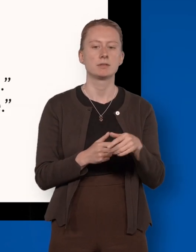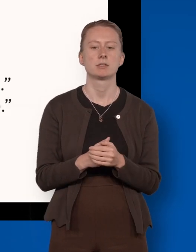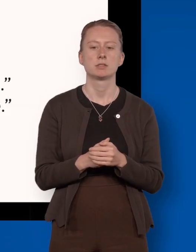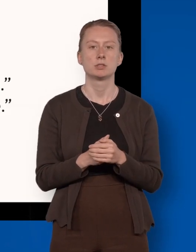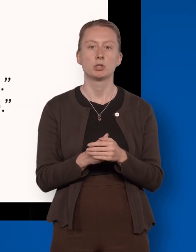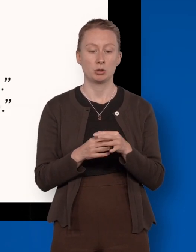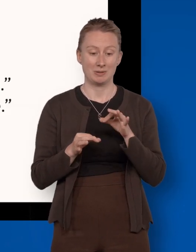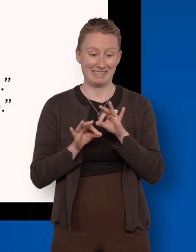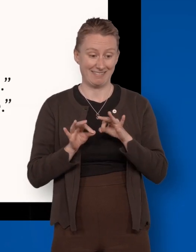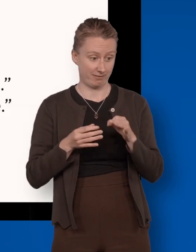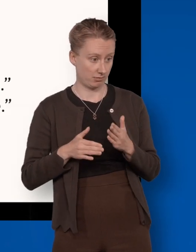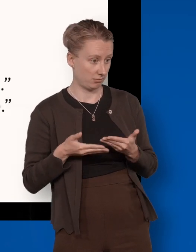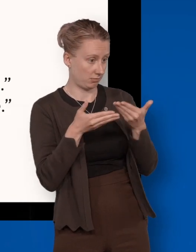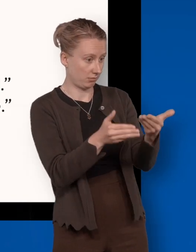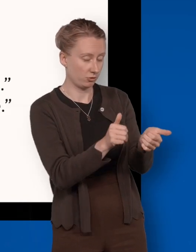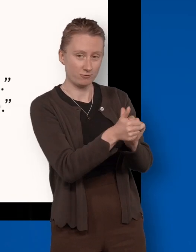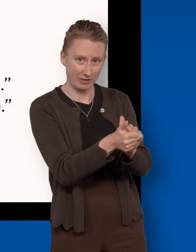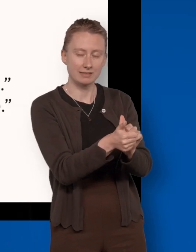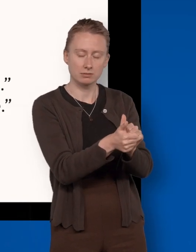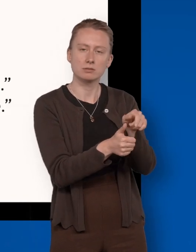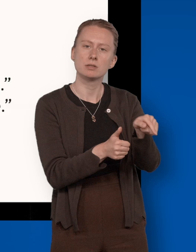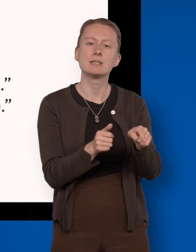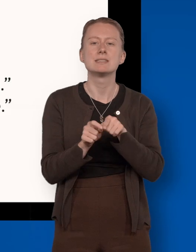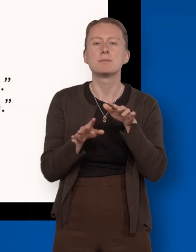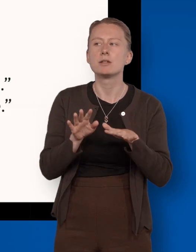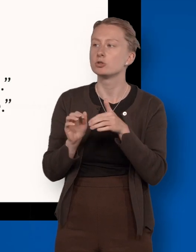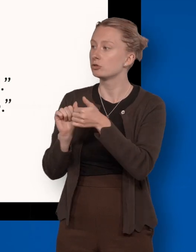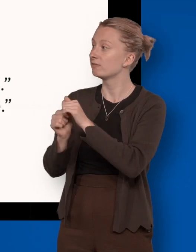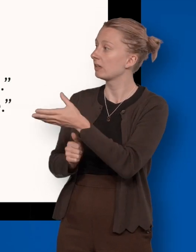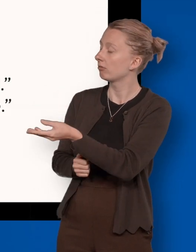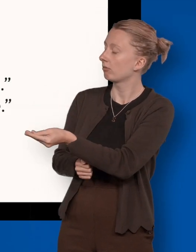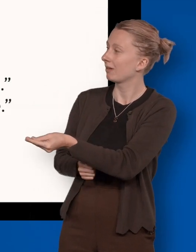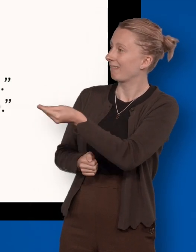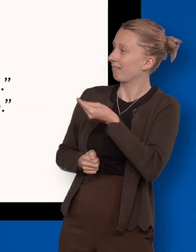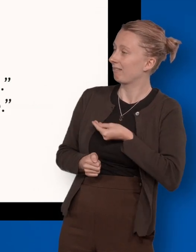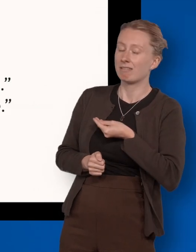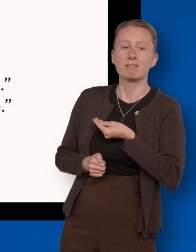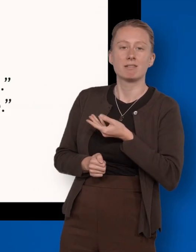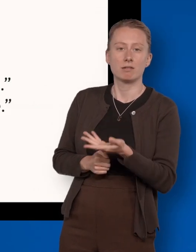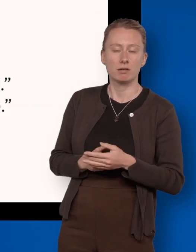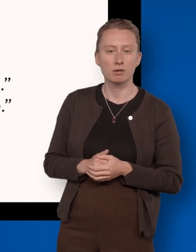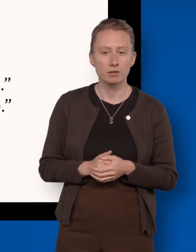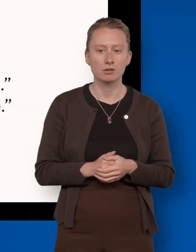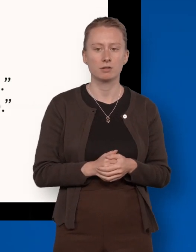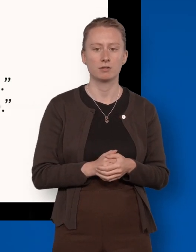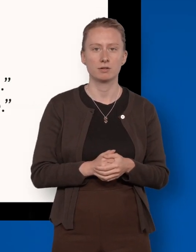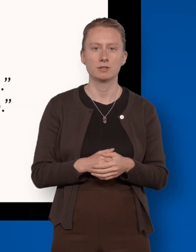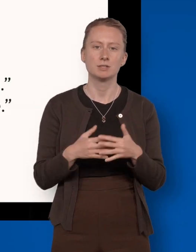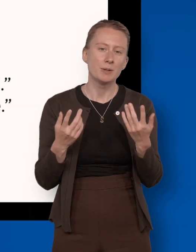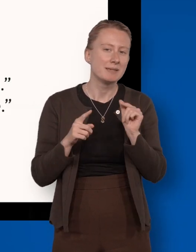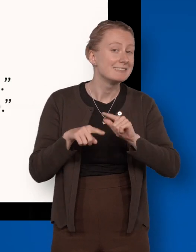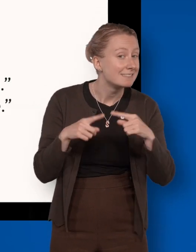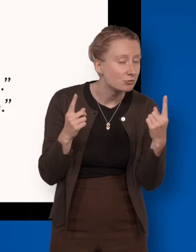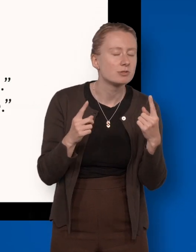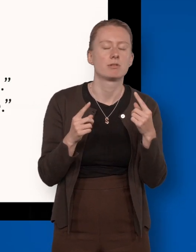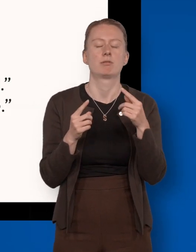is sort of roughly the same as her friend ended up with the book she gave. Although, of course, there's different there that it sort of entails different things, but you